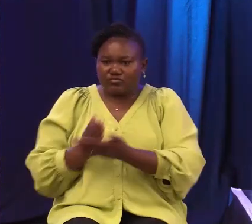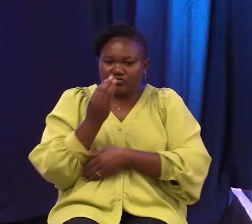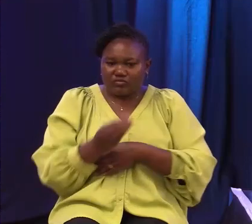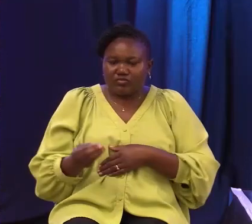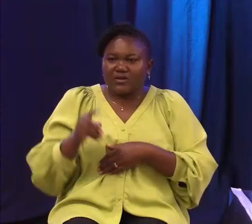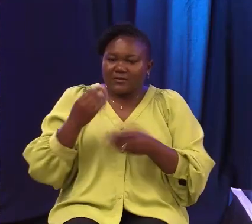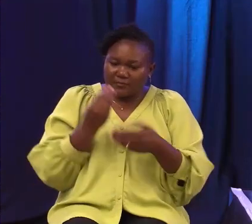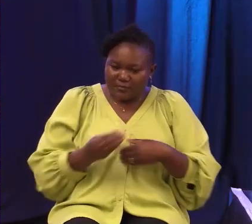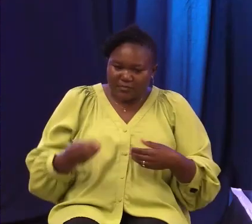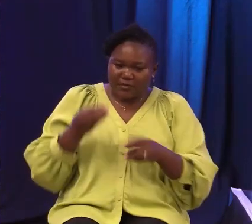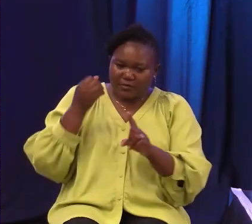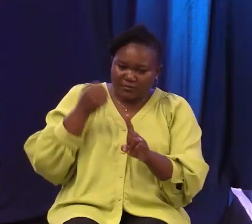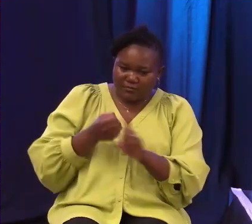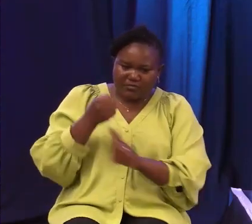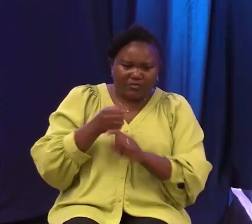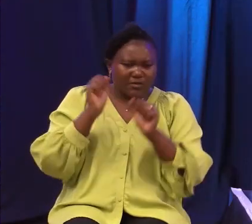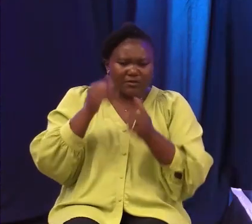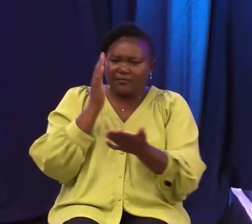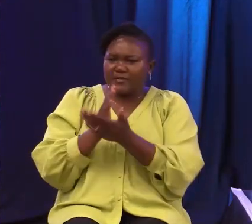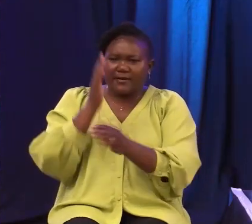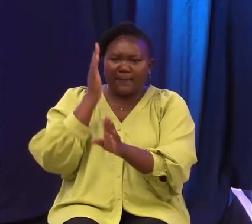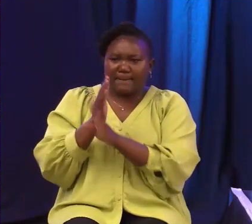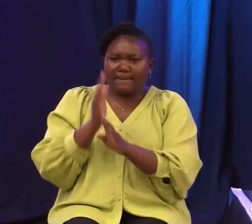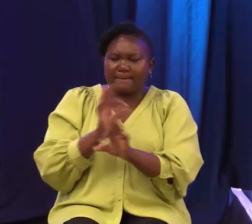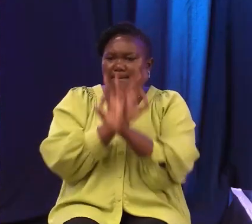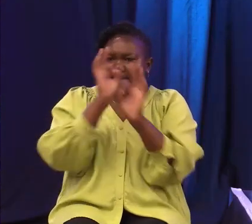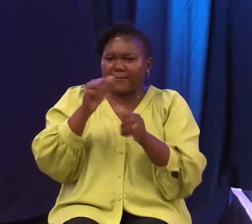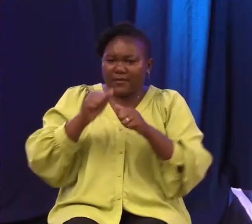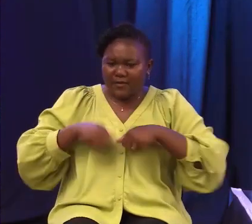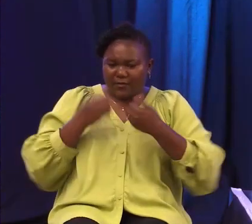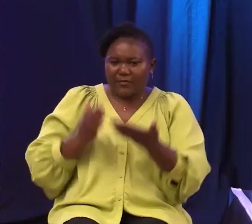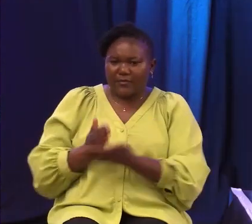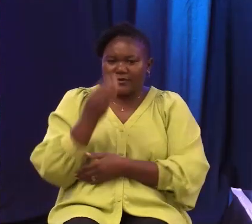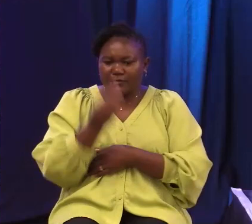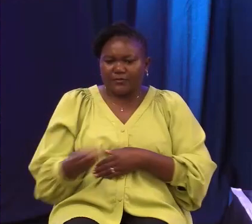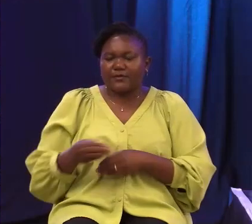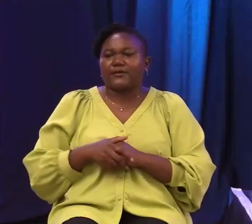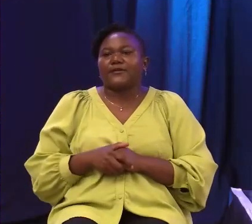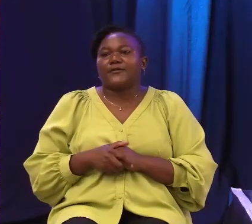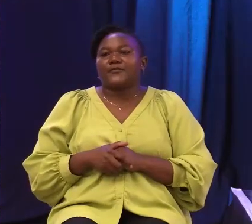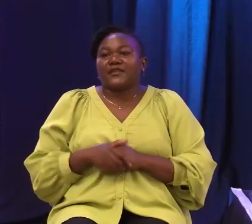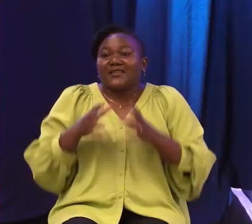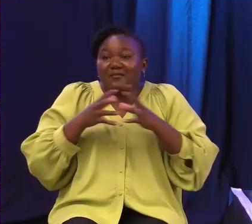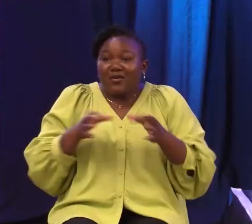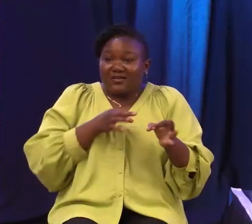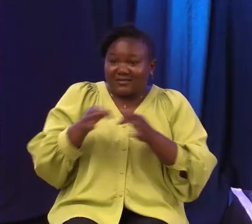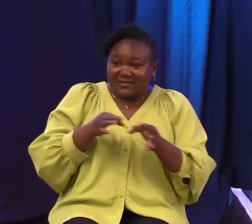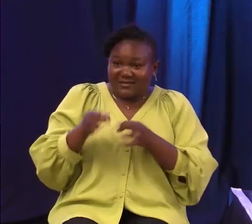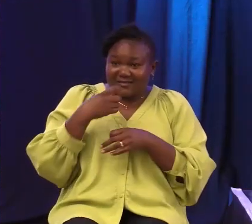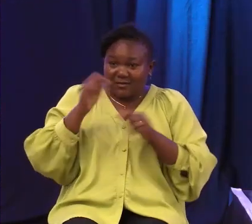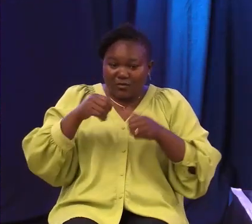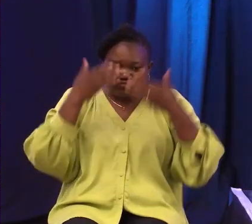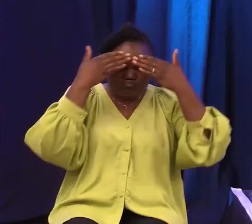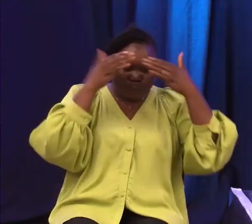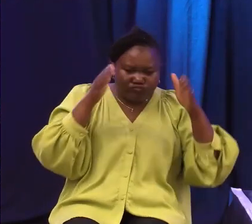Children's Advocate is purely gold towards the protection of our rights as children. As she furthermore strives to raise